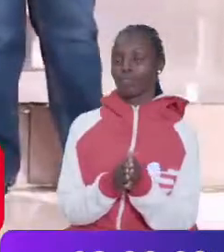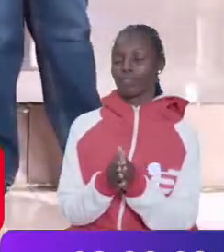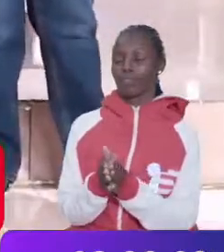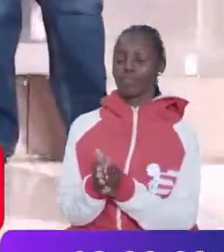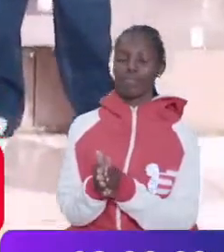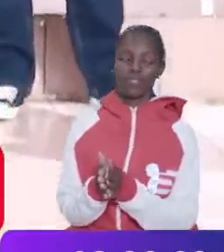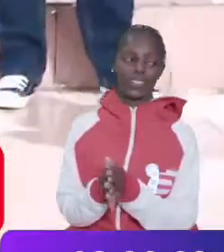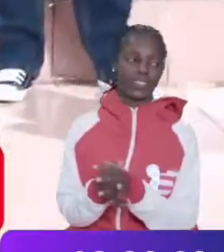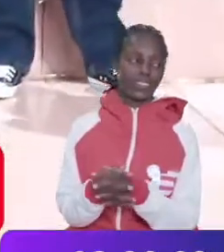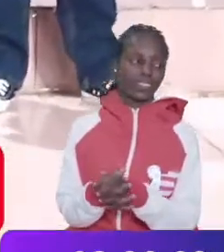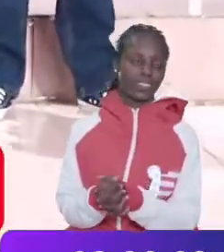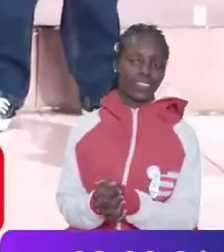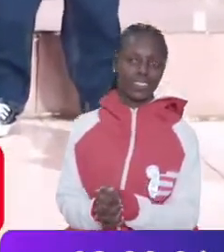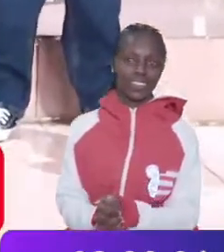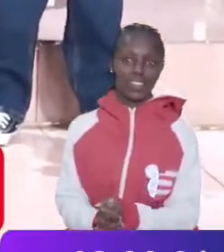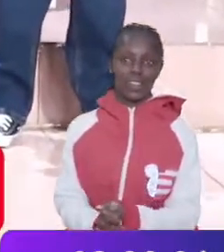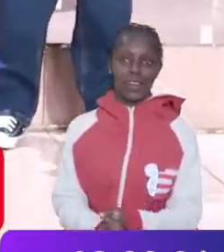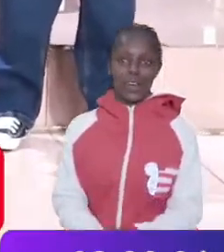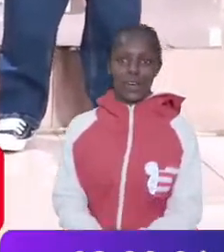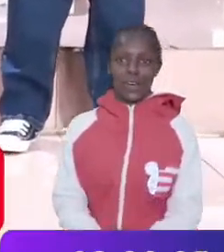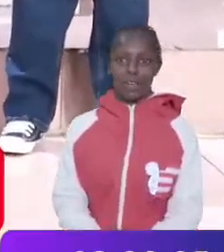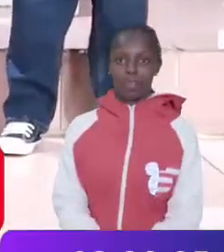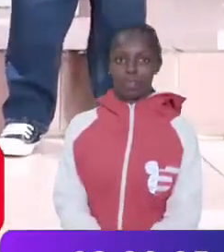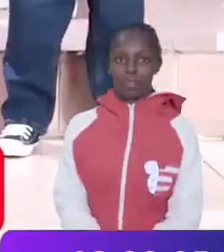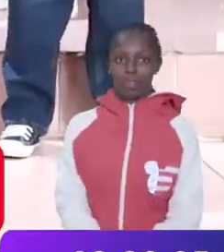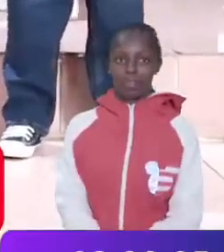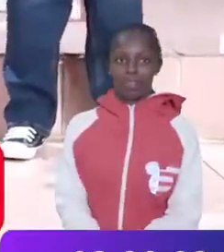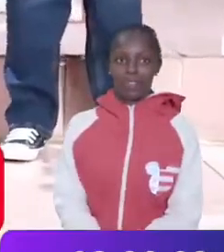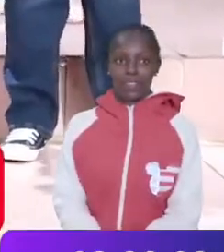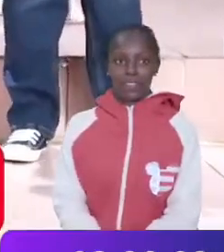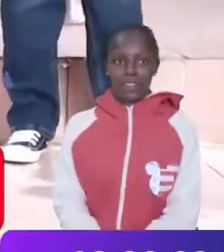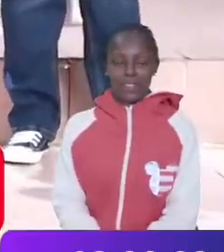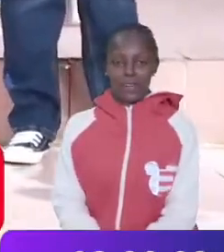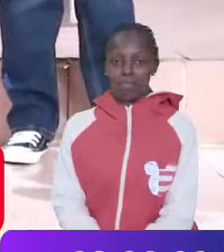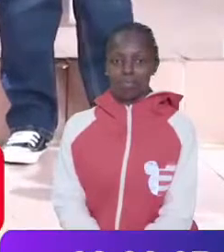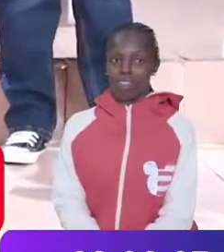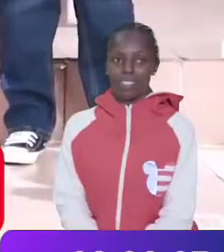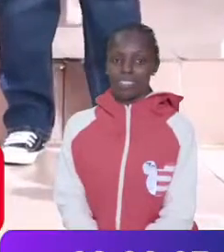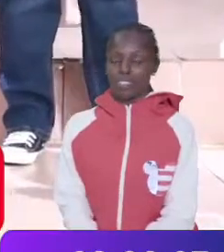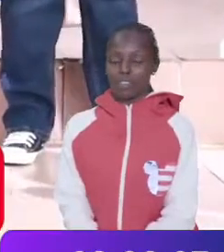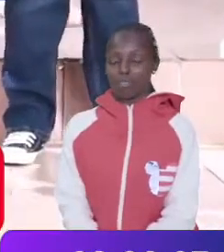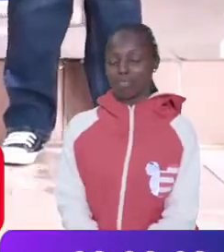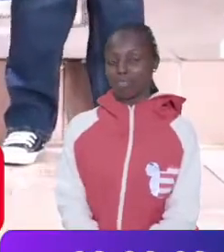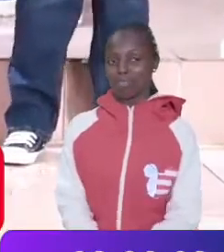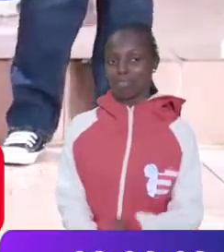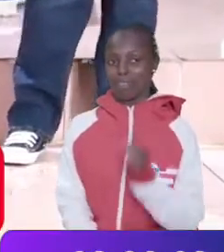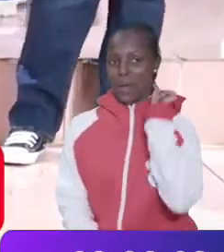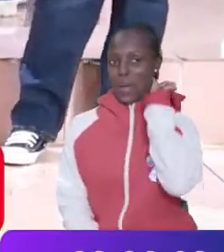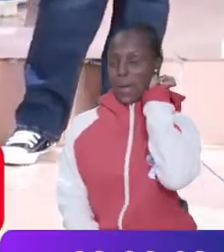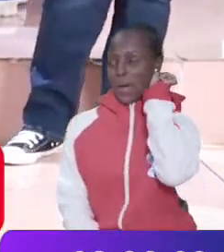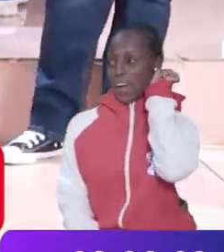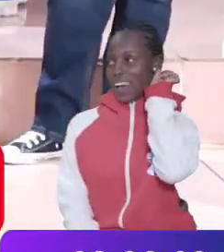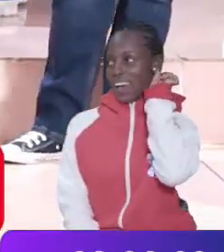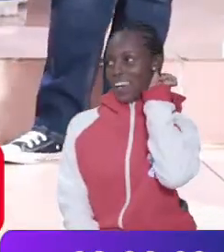one of us. So tuenda mbele zake kumwambia yeye ni Alpha na Omega kwa sababu yeye